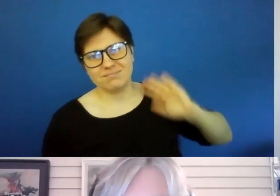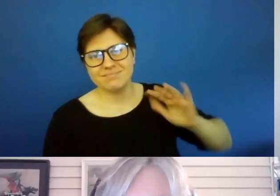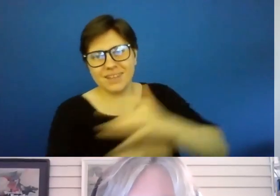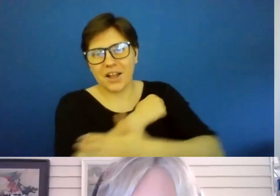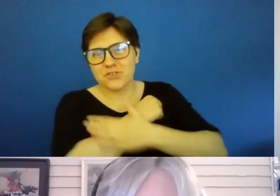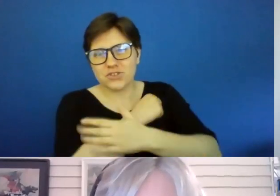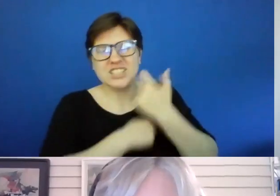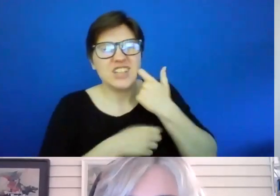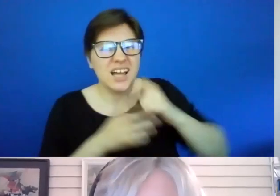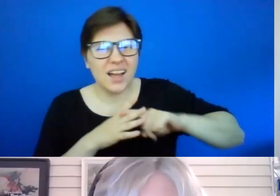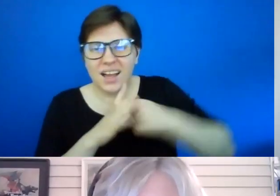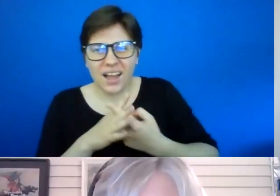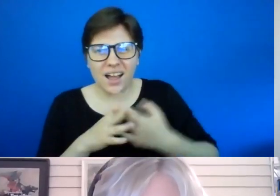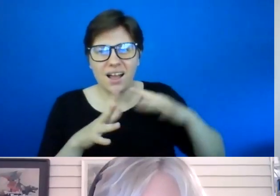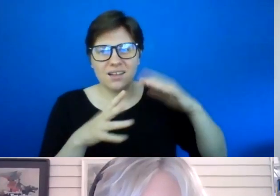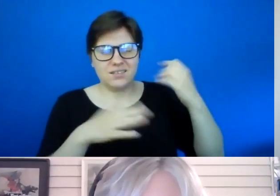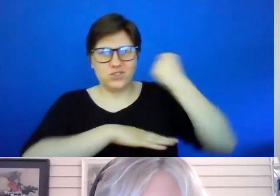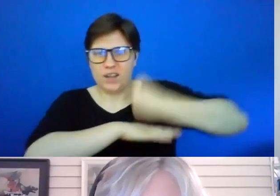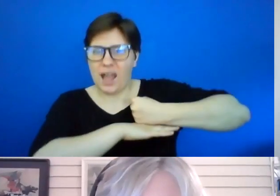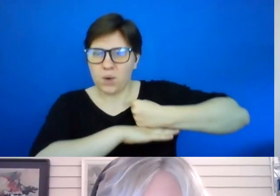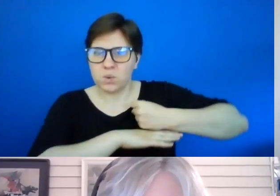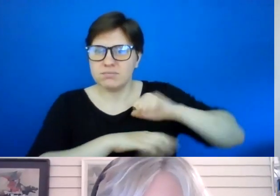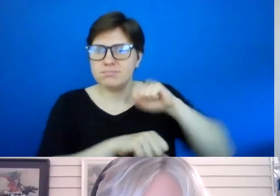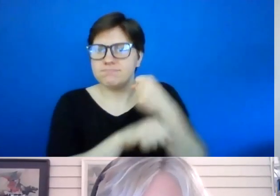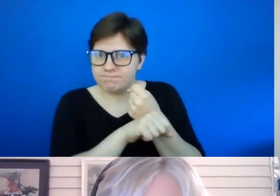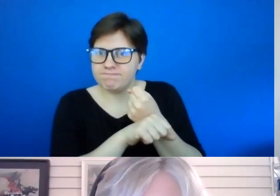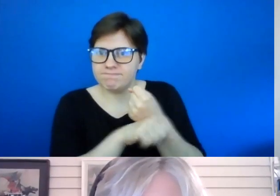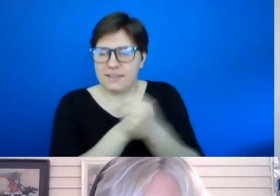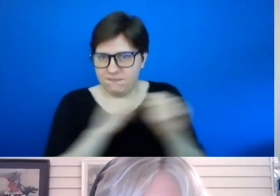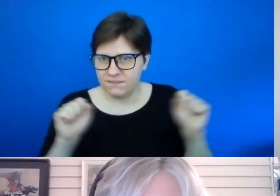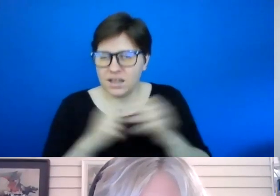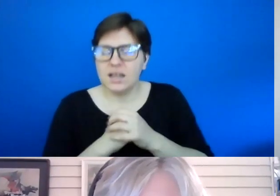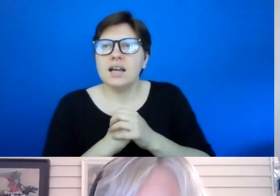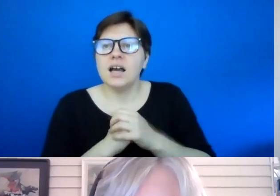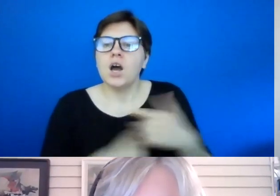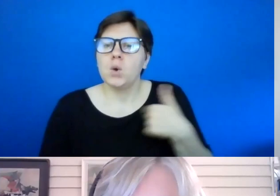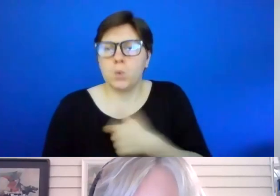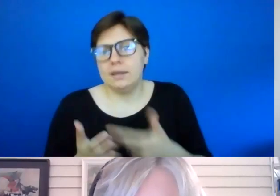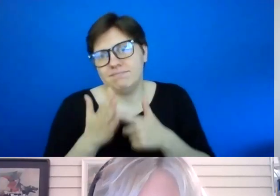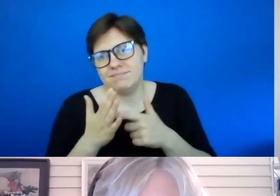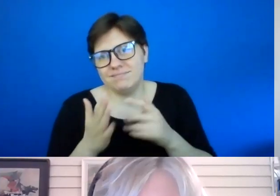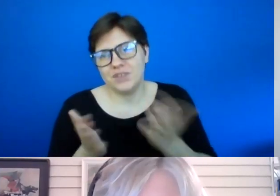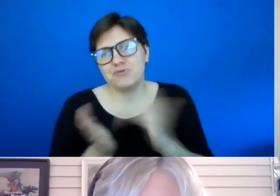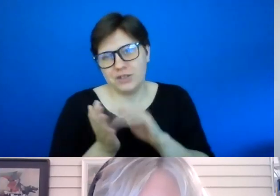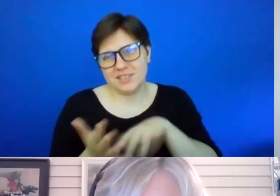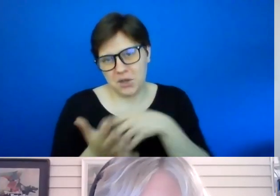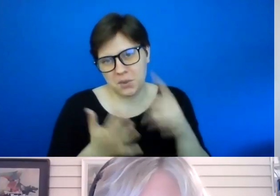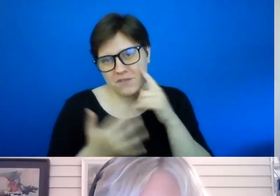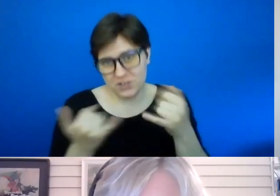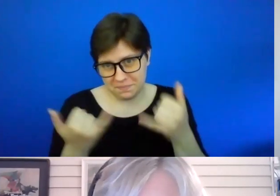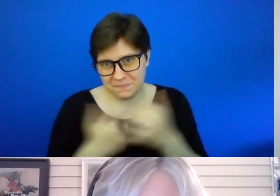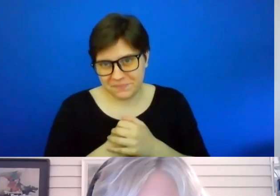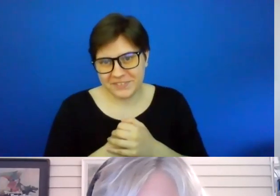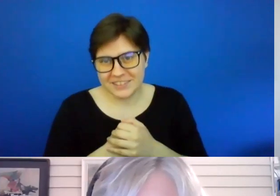to be locked down. And we had to reschedule it to today